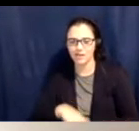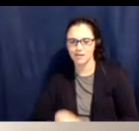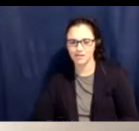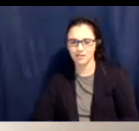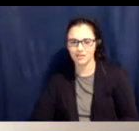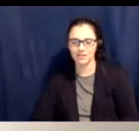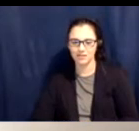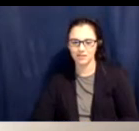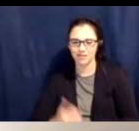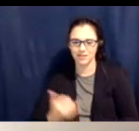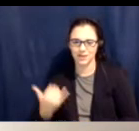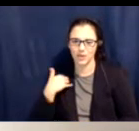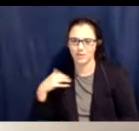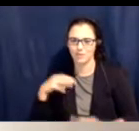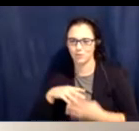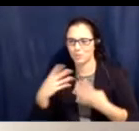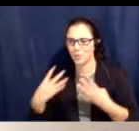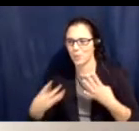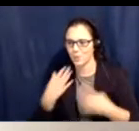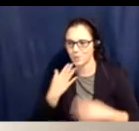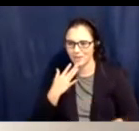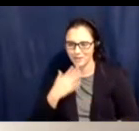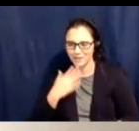And now we've got rainbows.